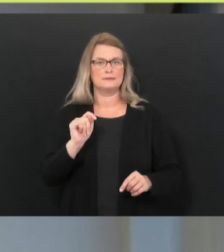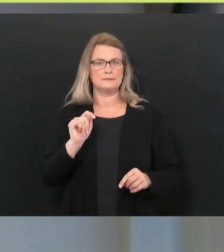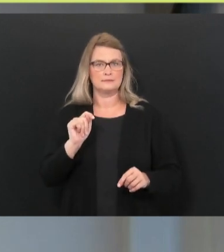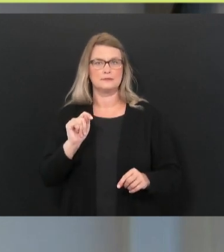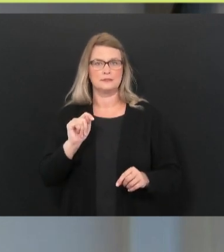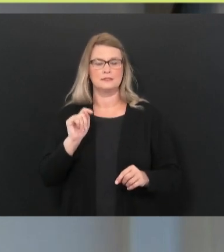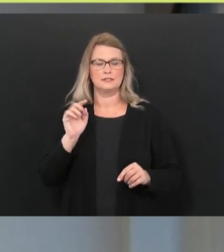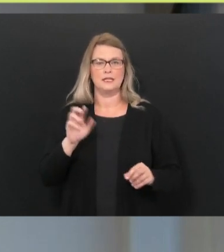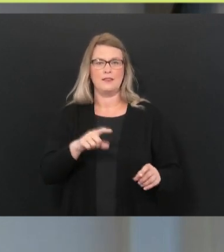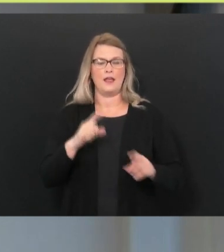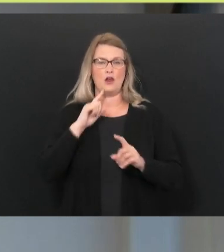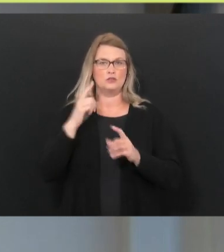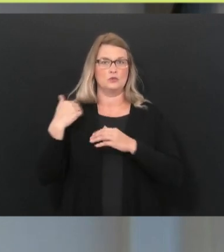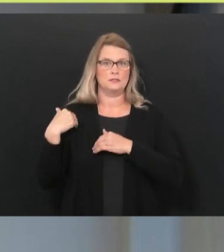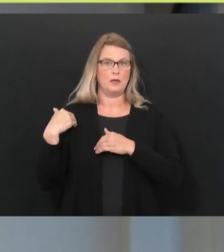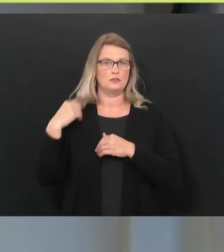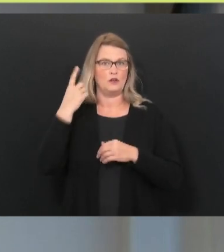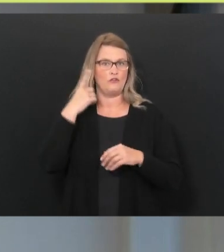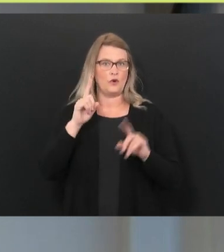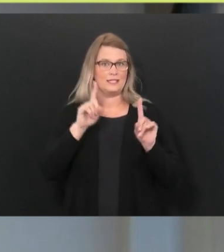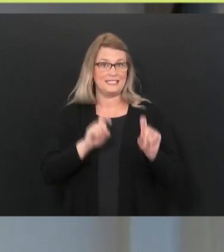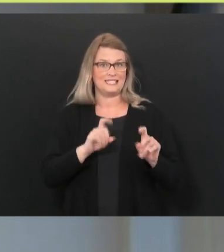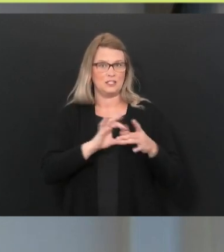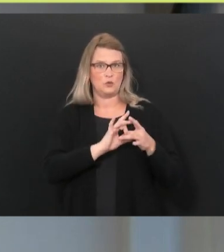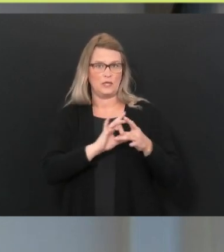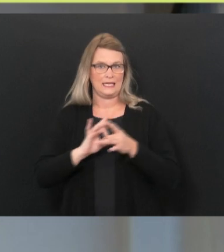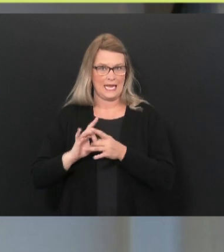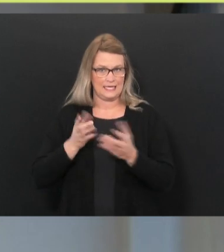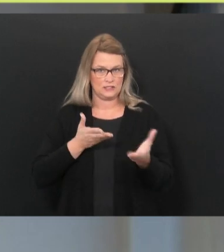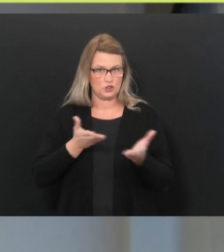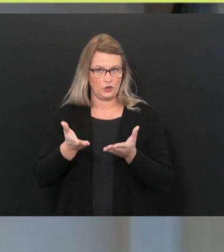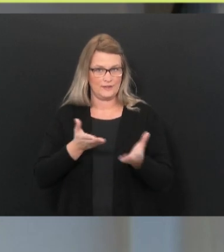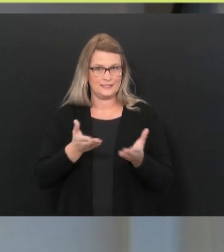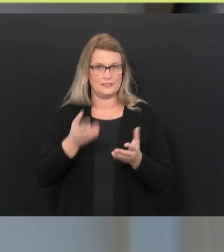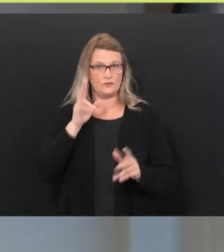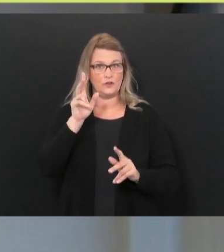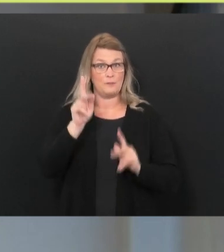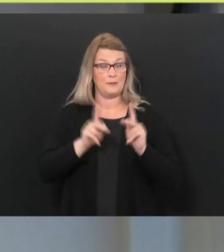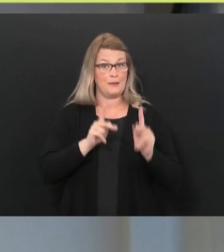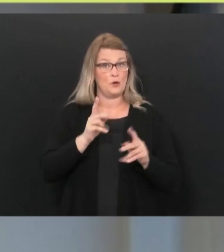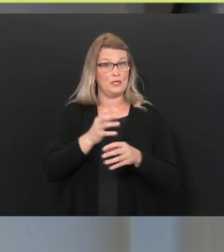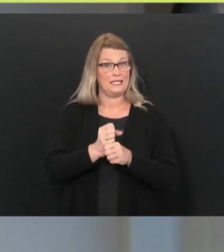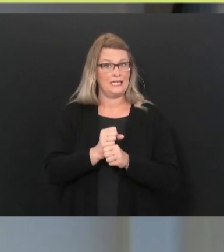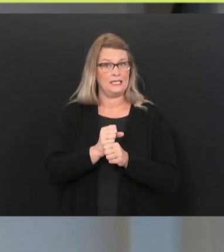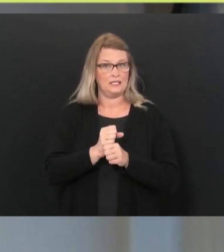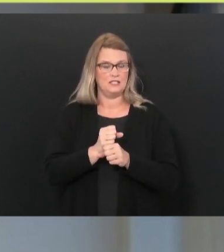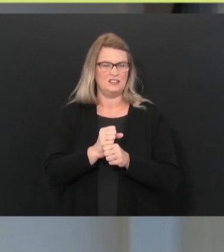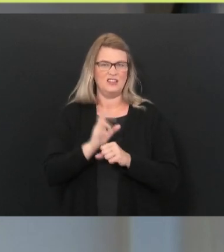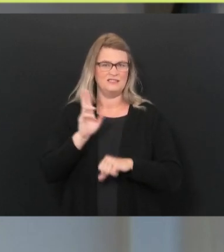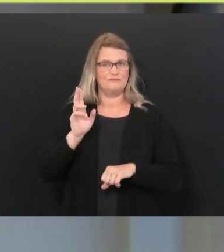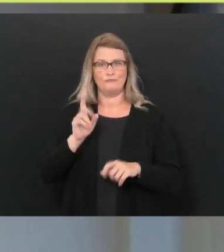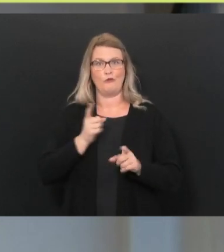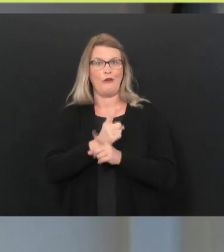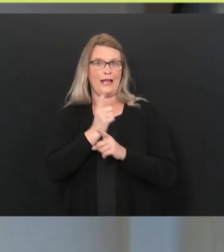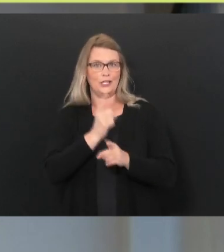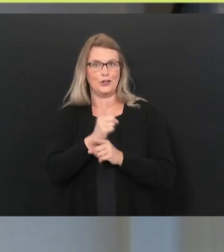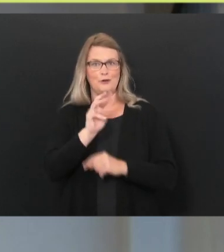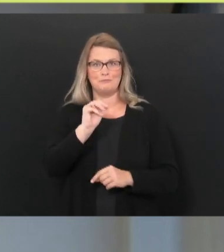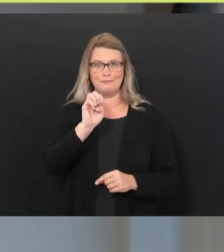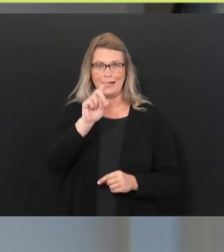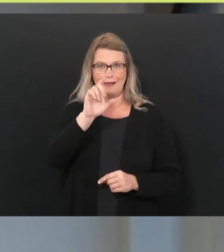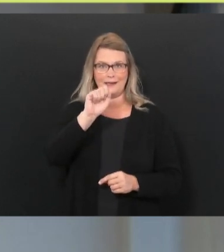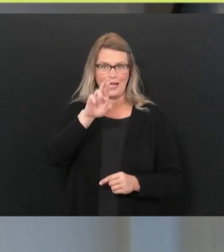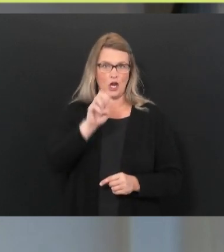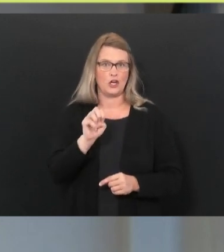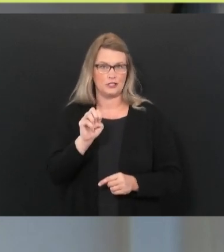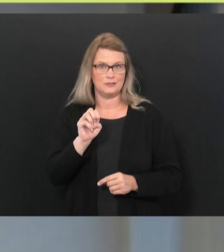for COVID-19 testing related services for those receiving traditional Medicare. So please, if you believe you